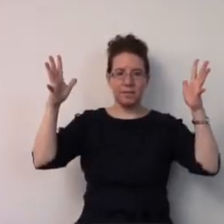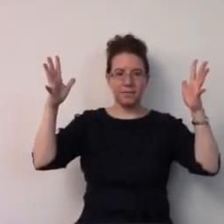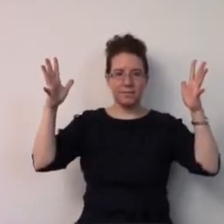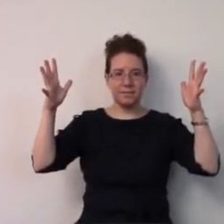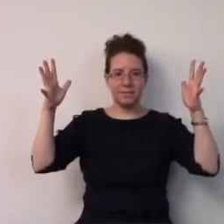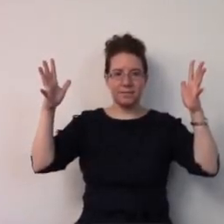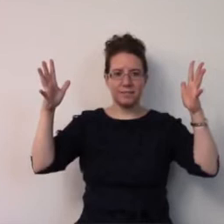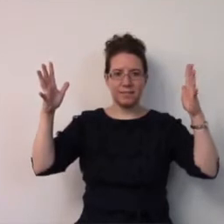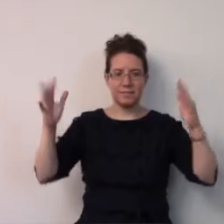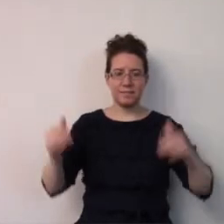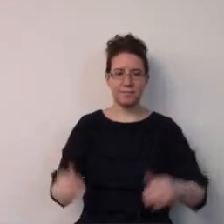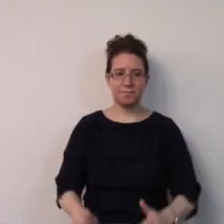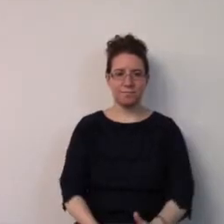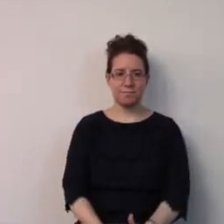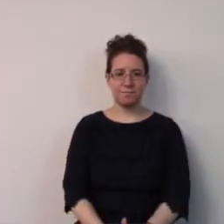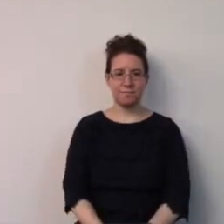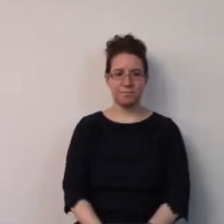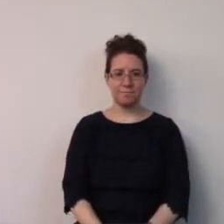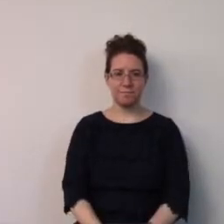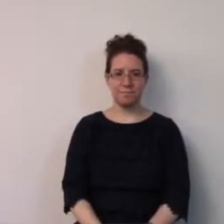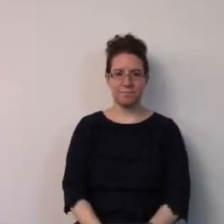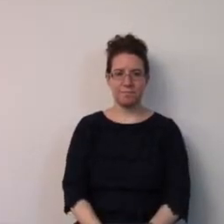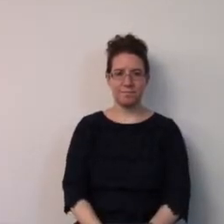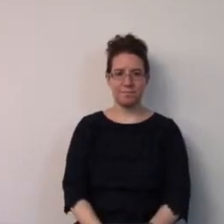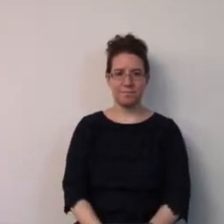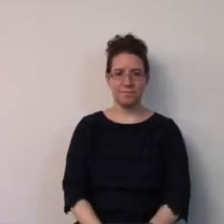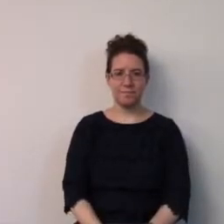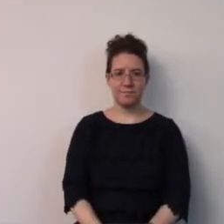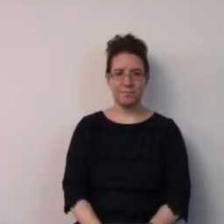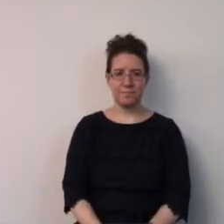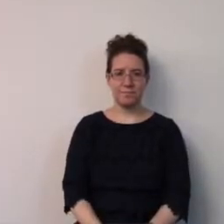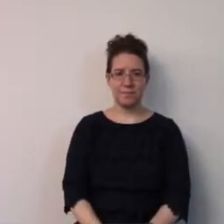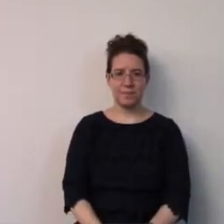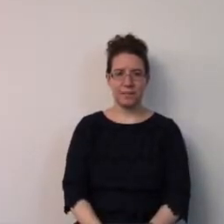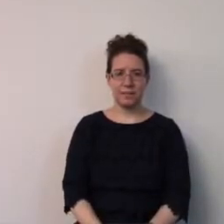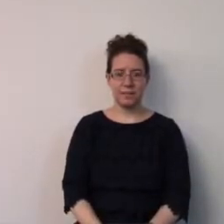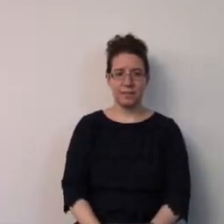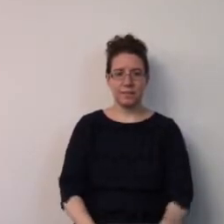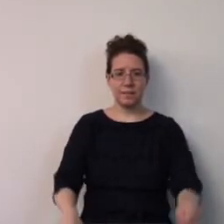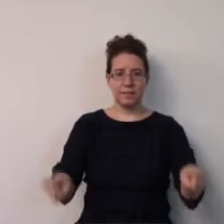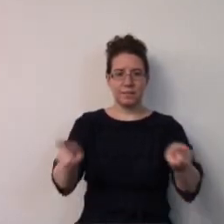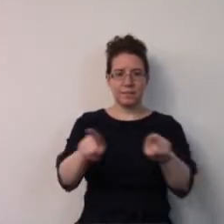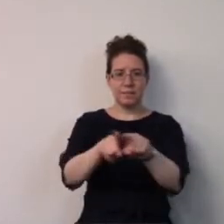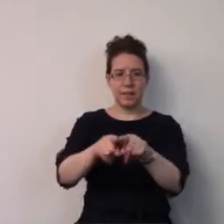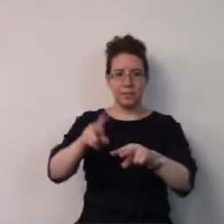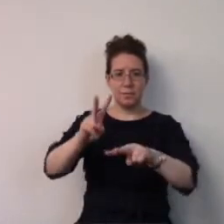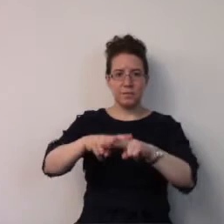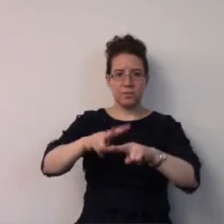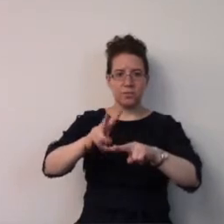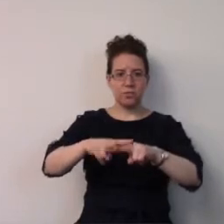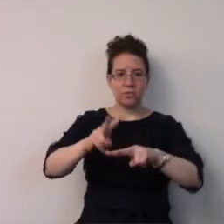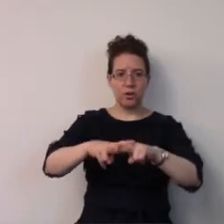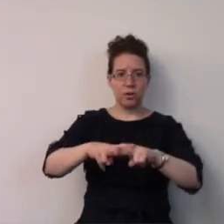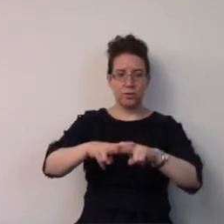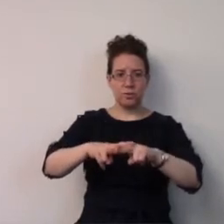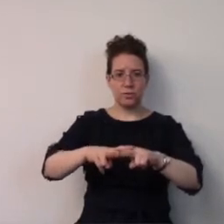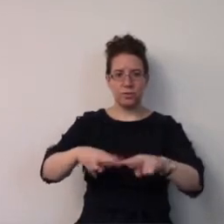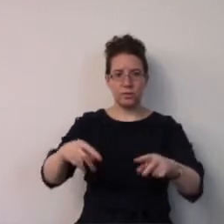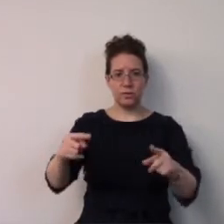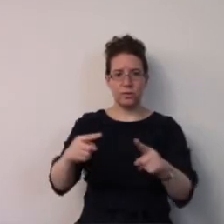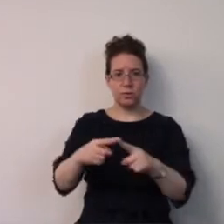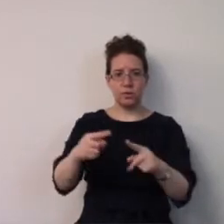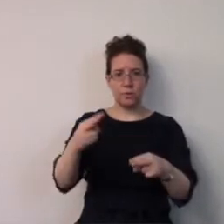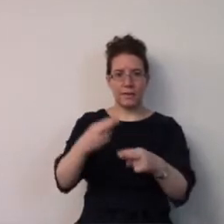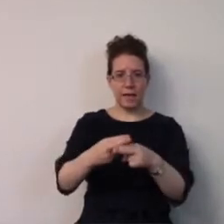It's like salt is to an egg. It stirs up the blood. It expands the chest.